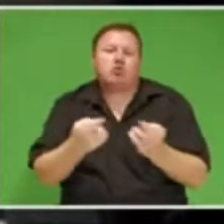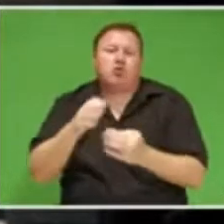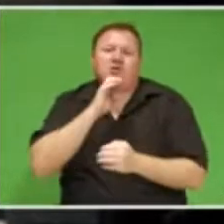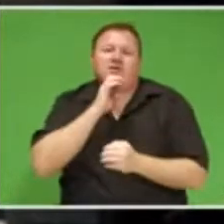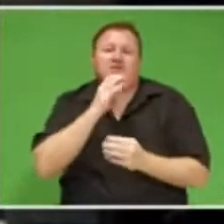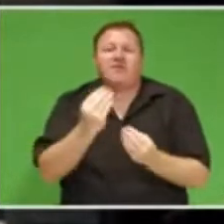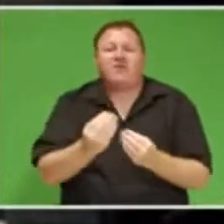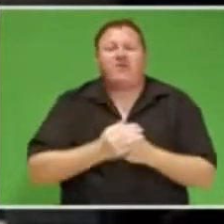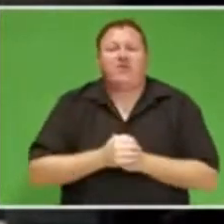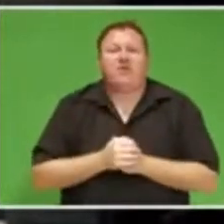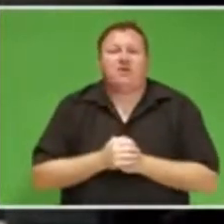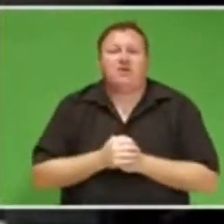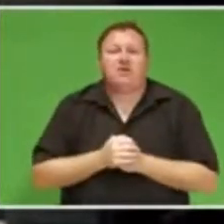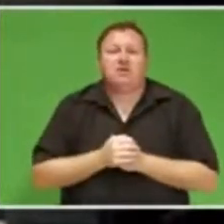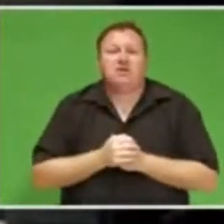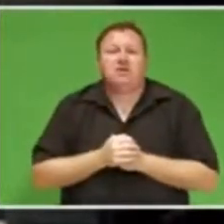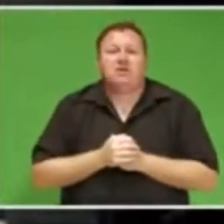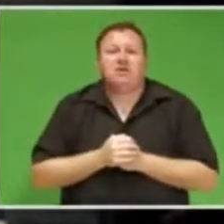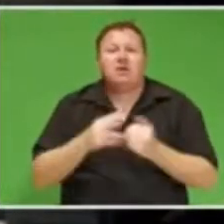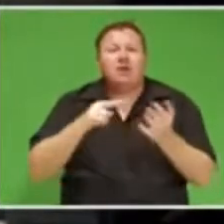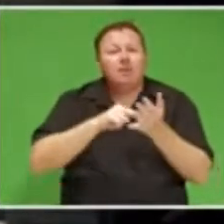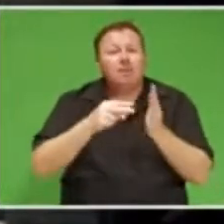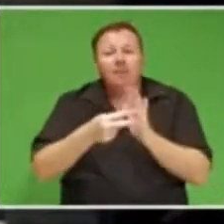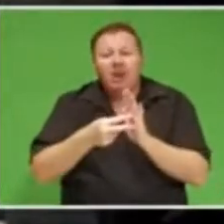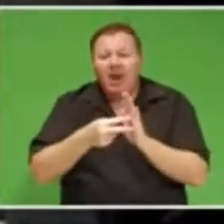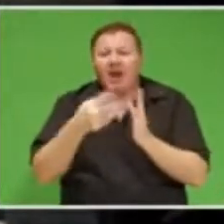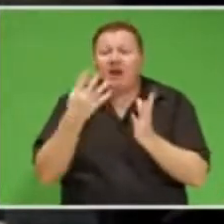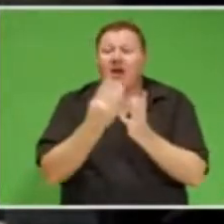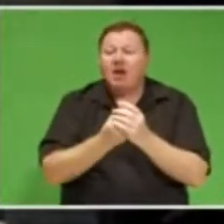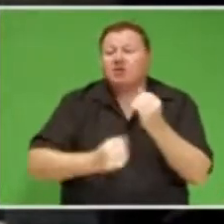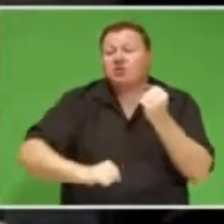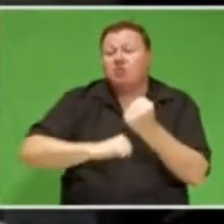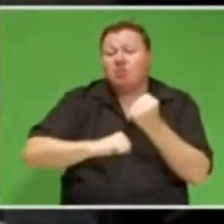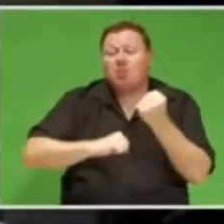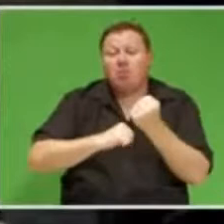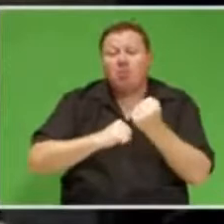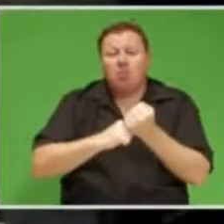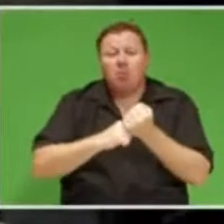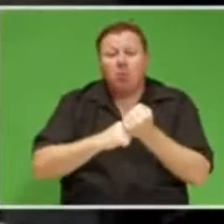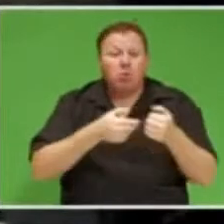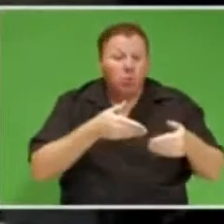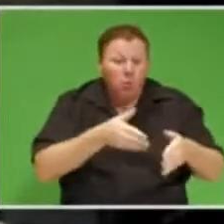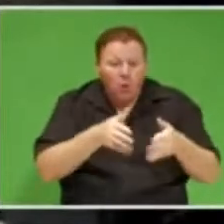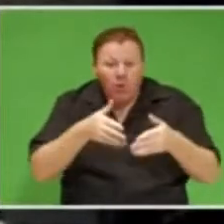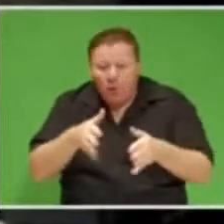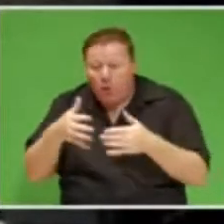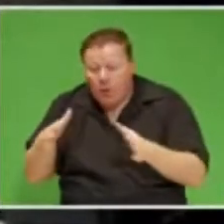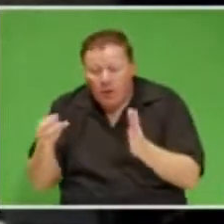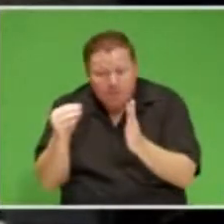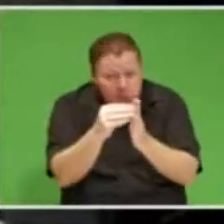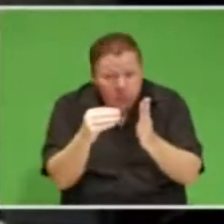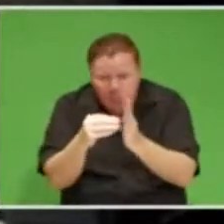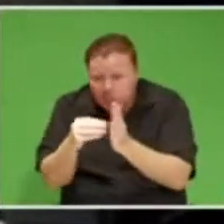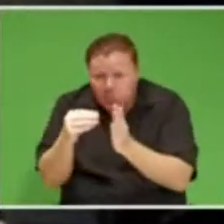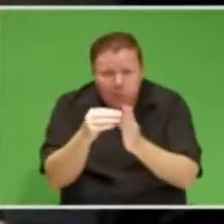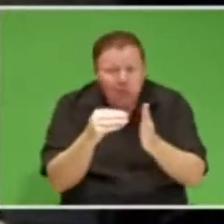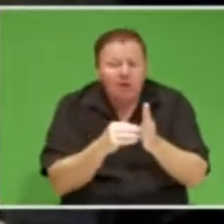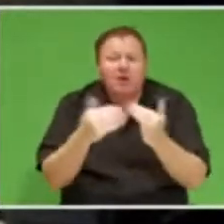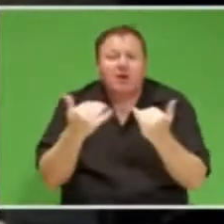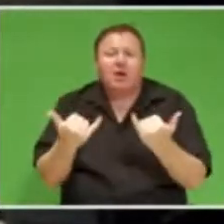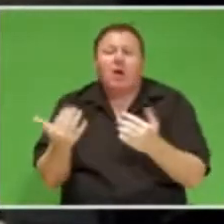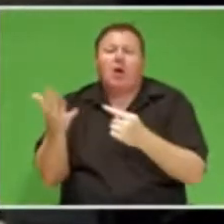planning mechanisms that we have put in place over several years are now starting to bear